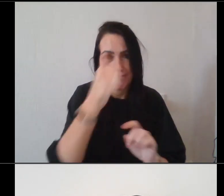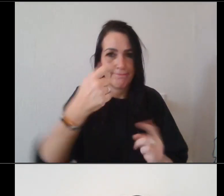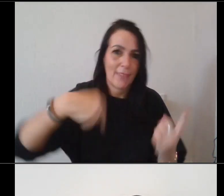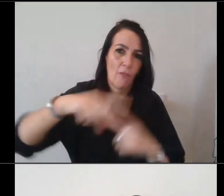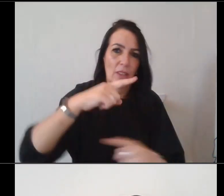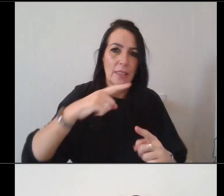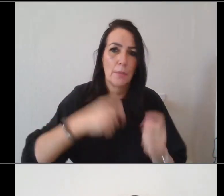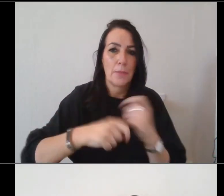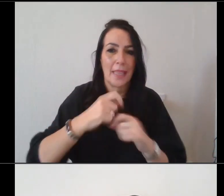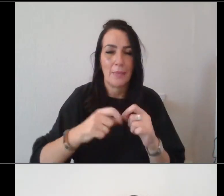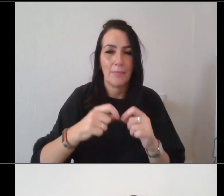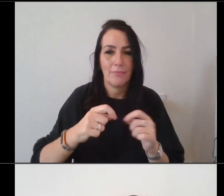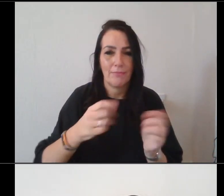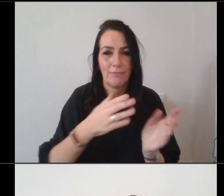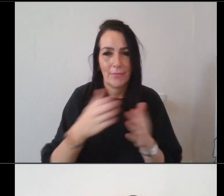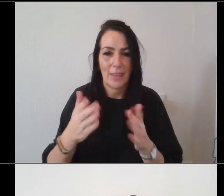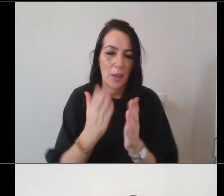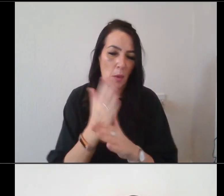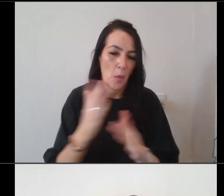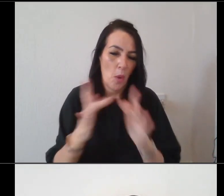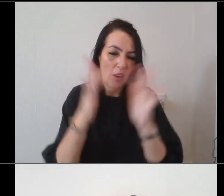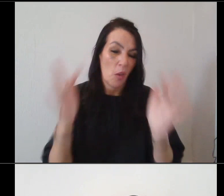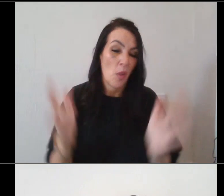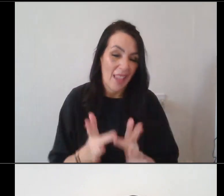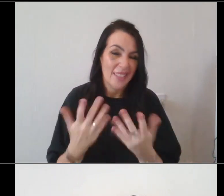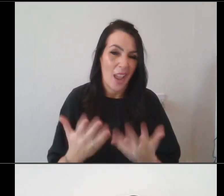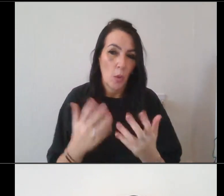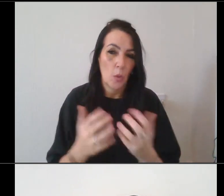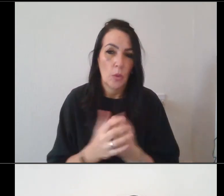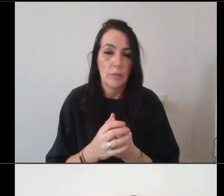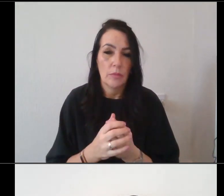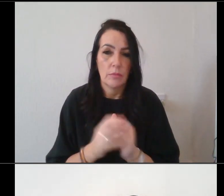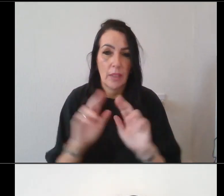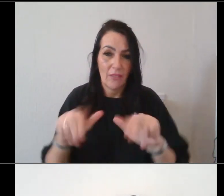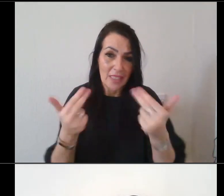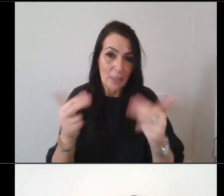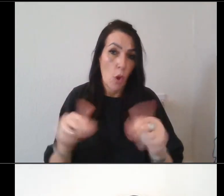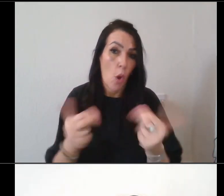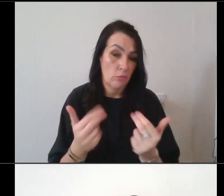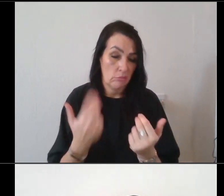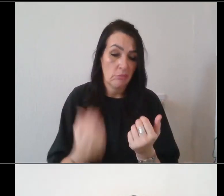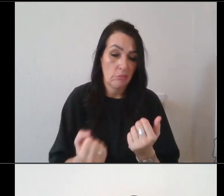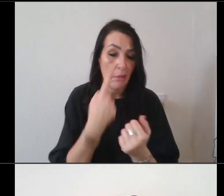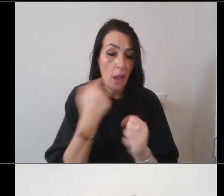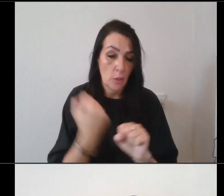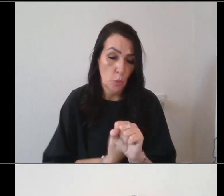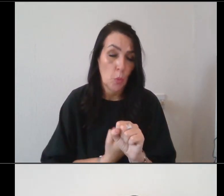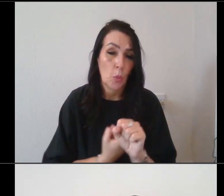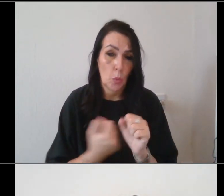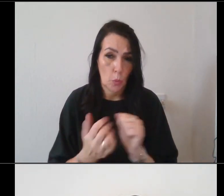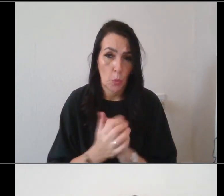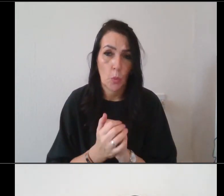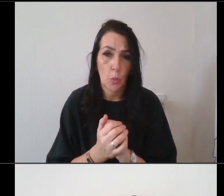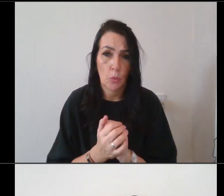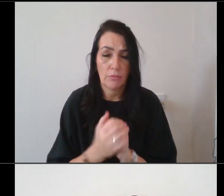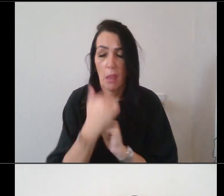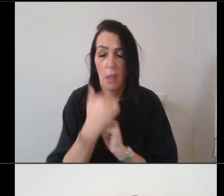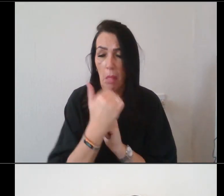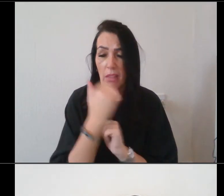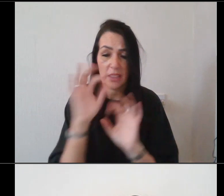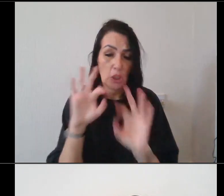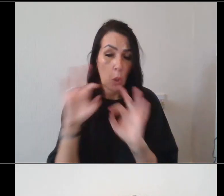have moved to being online. There's plenty of video call services, and they've all got kind of different features to try and help you